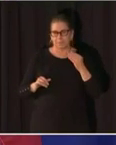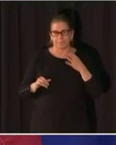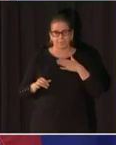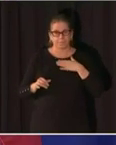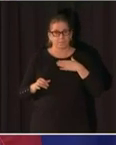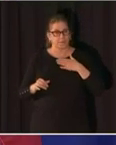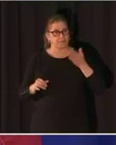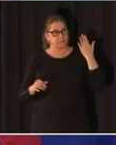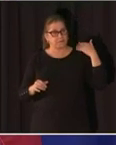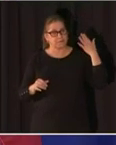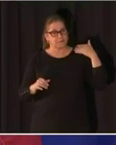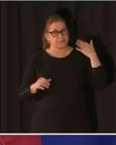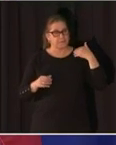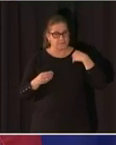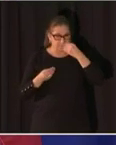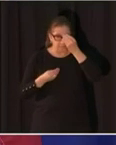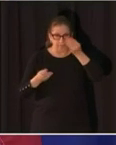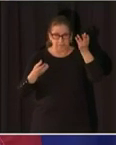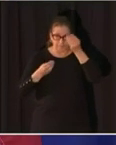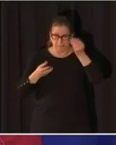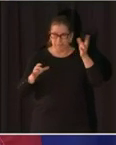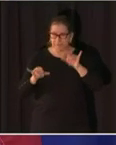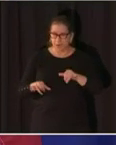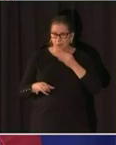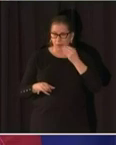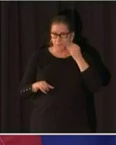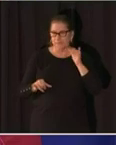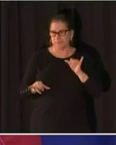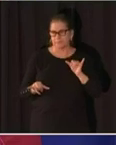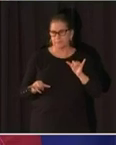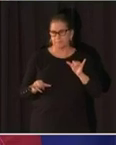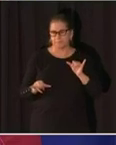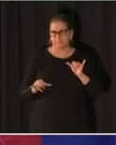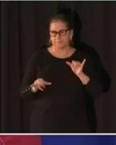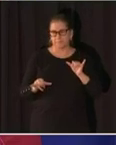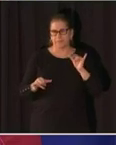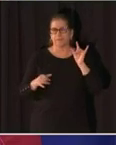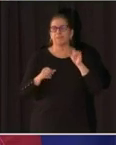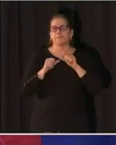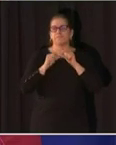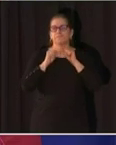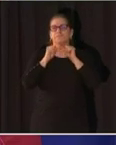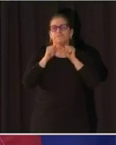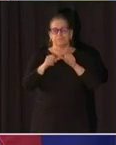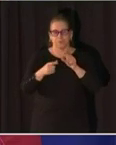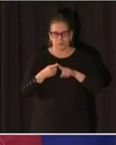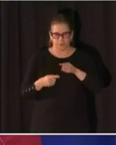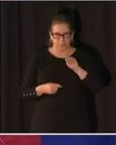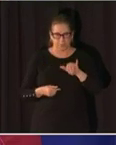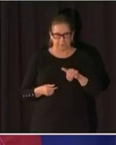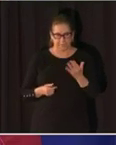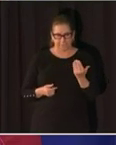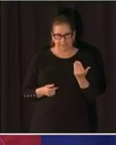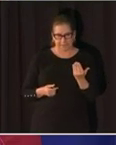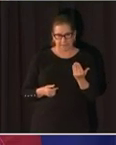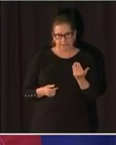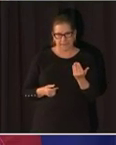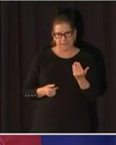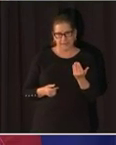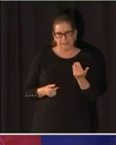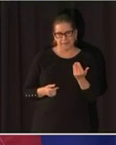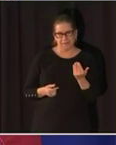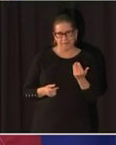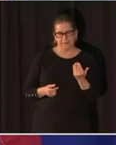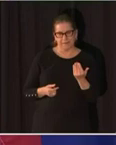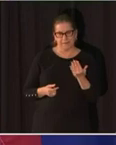respond to COVID-19 will be extended to May 15th. Keeping in mind that the authority I have from the council at